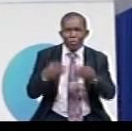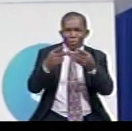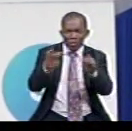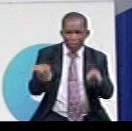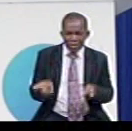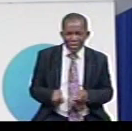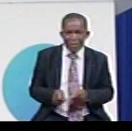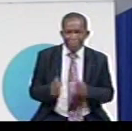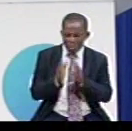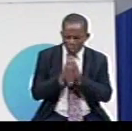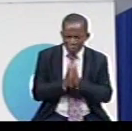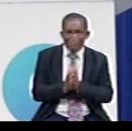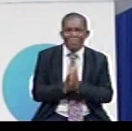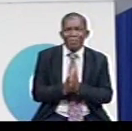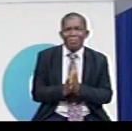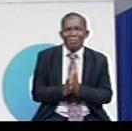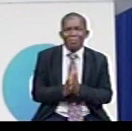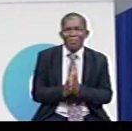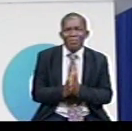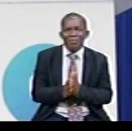Pray.